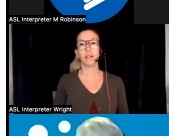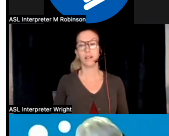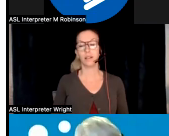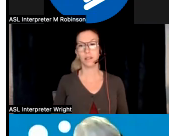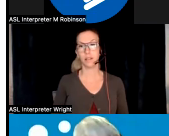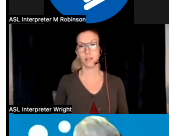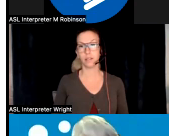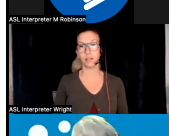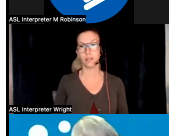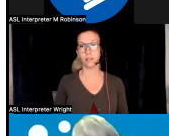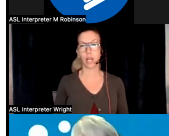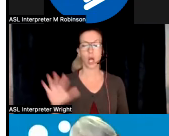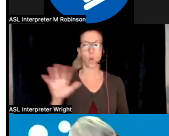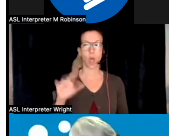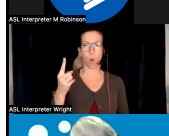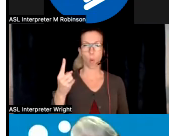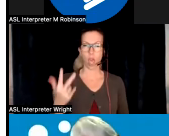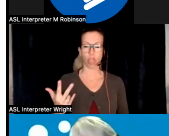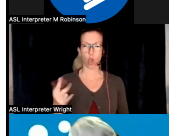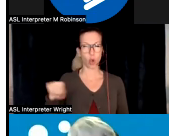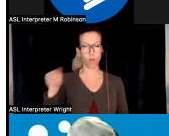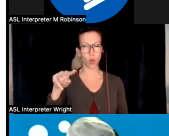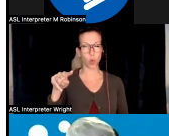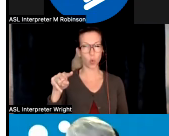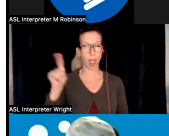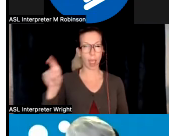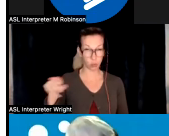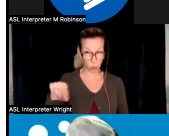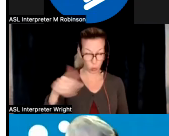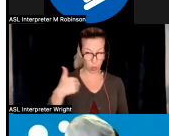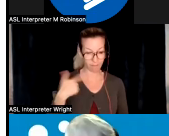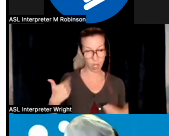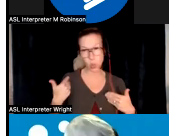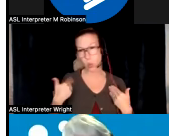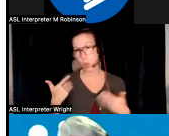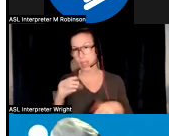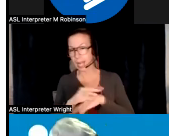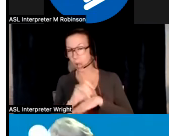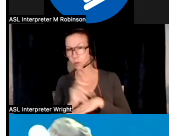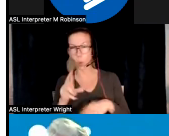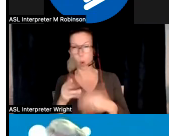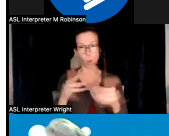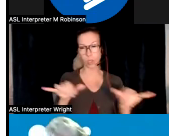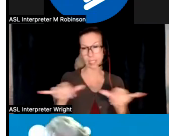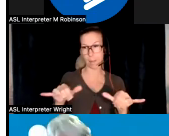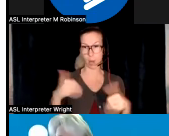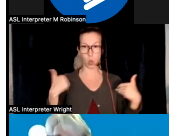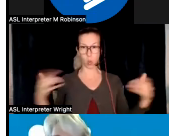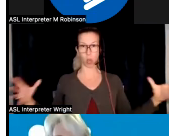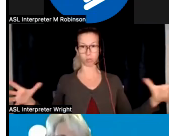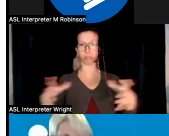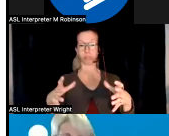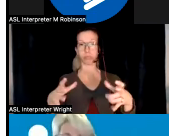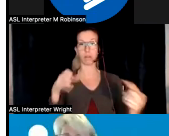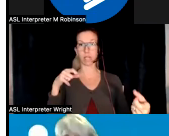of you, we asked if you currently have in your community a youth council or a similar body where you bring youth together to get their feedback